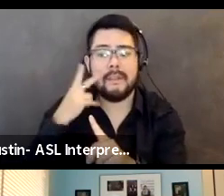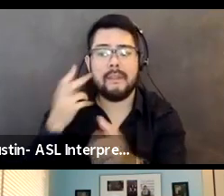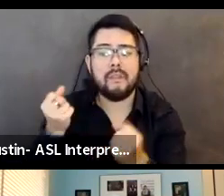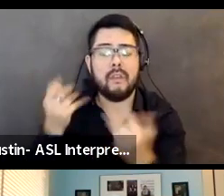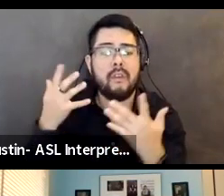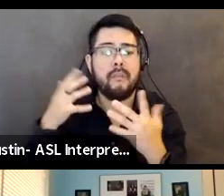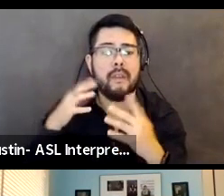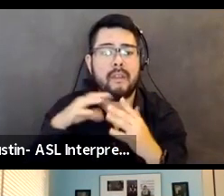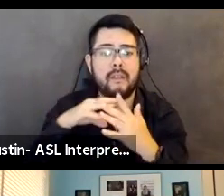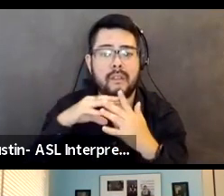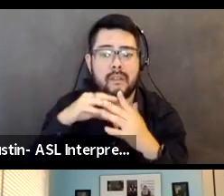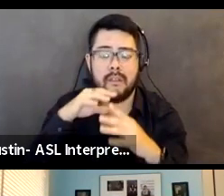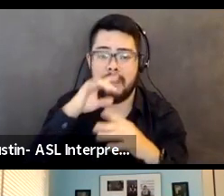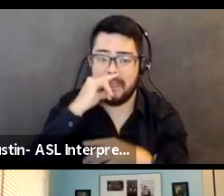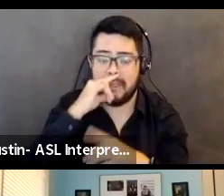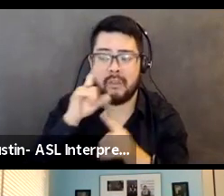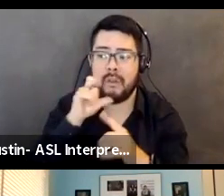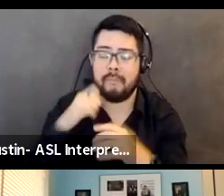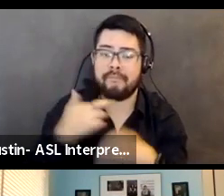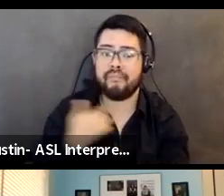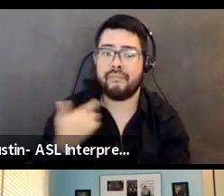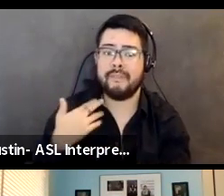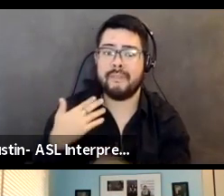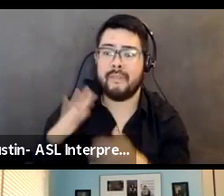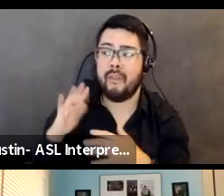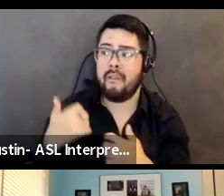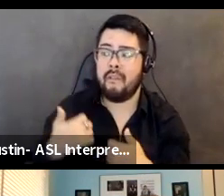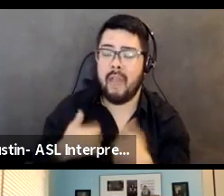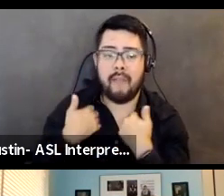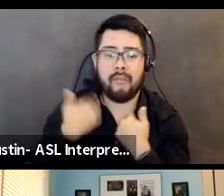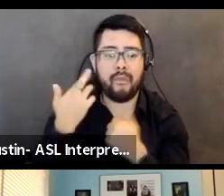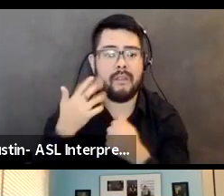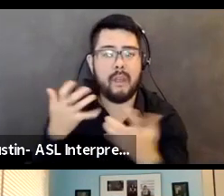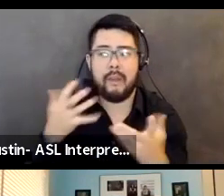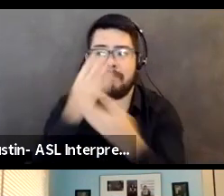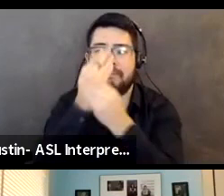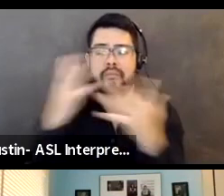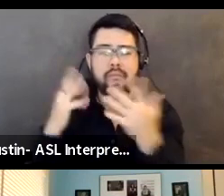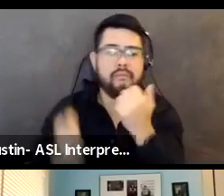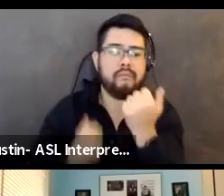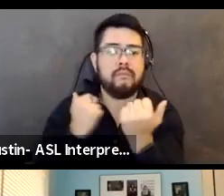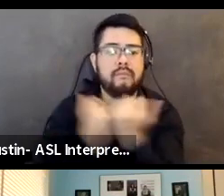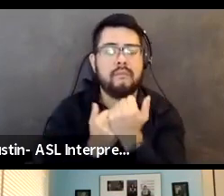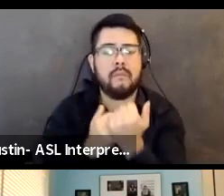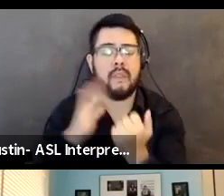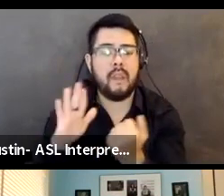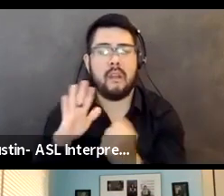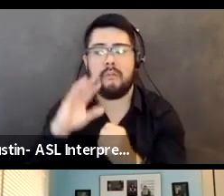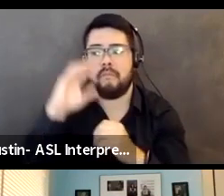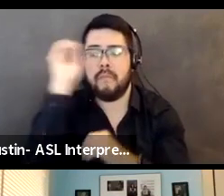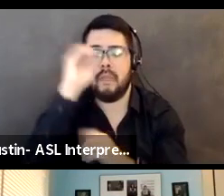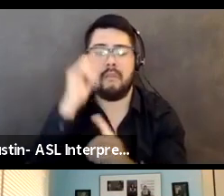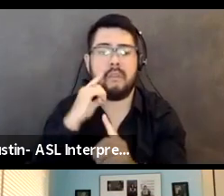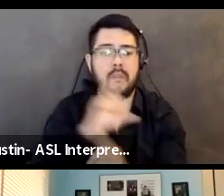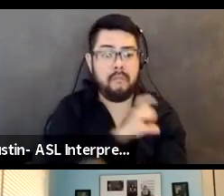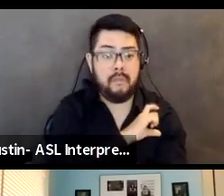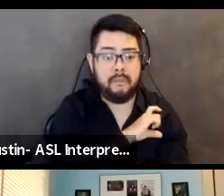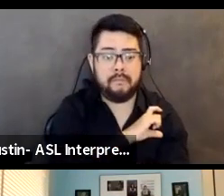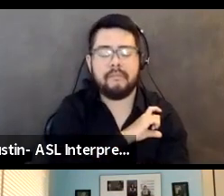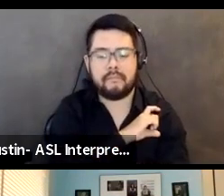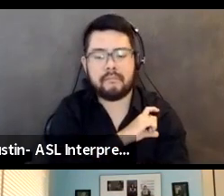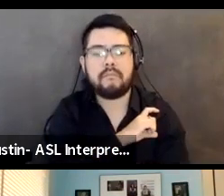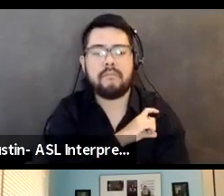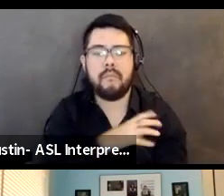are even risking their lives um to really voice their concerns about police and all of this during